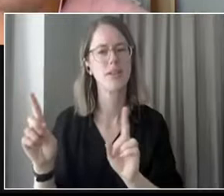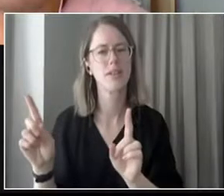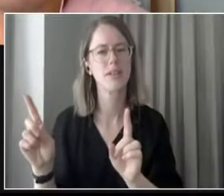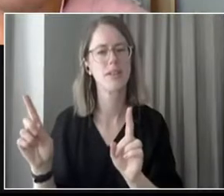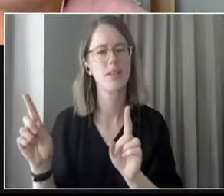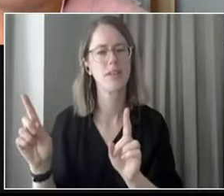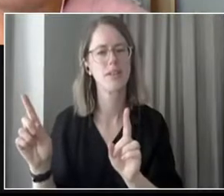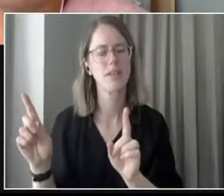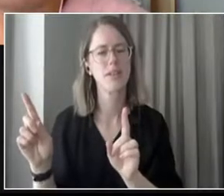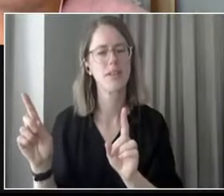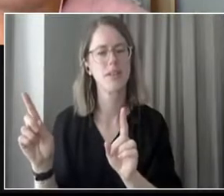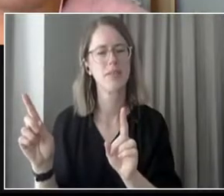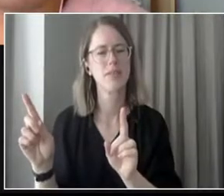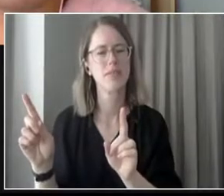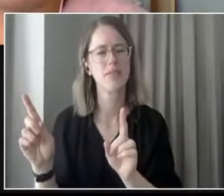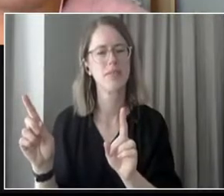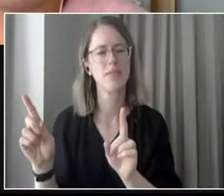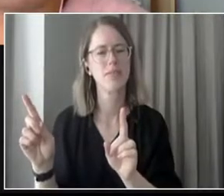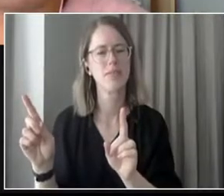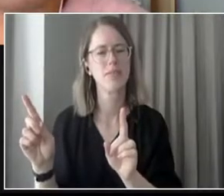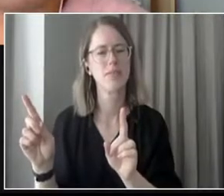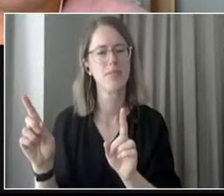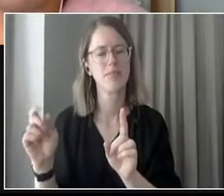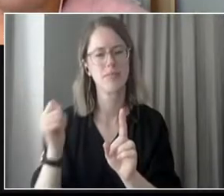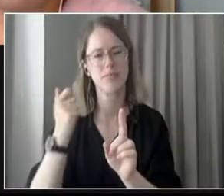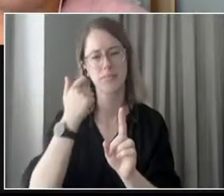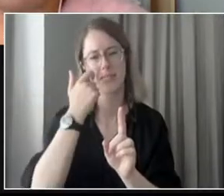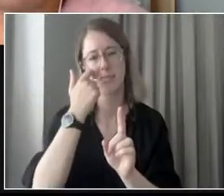in more